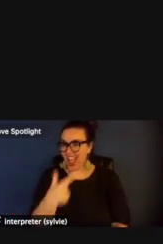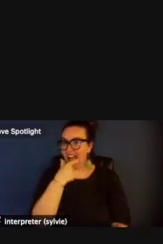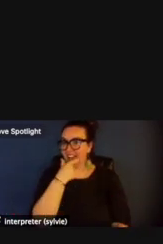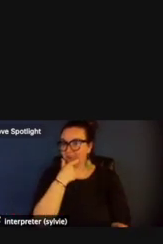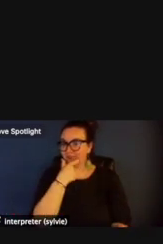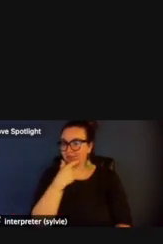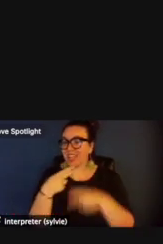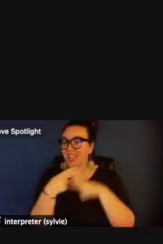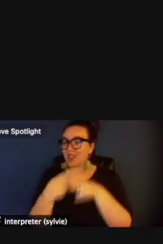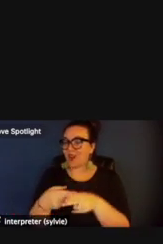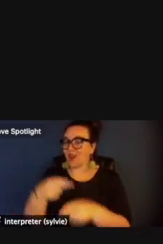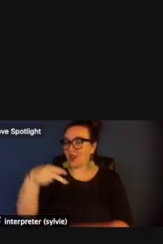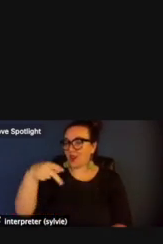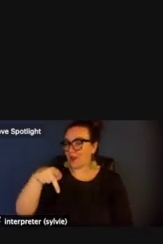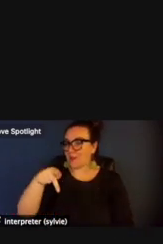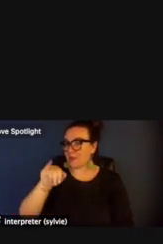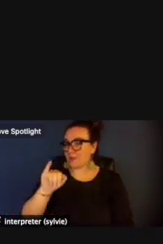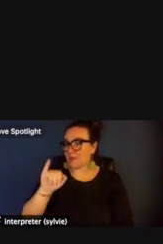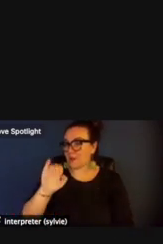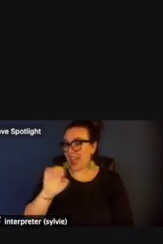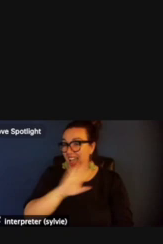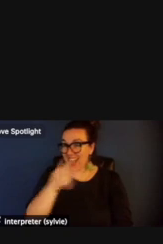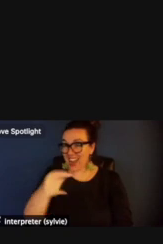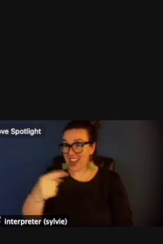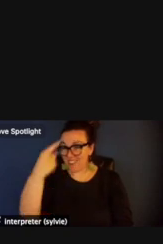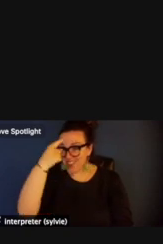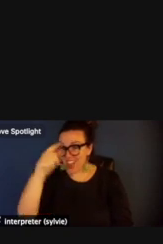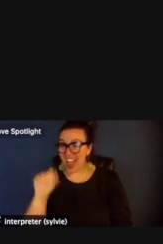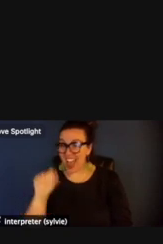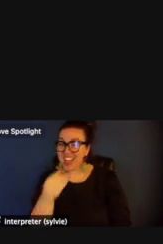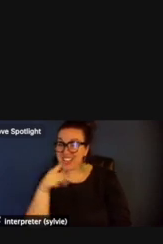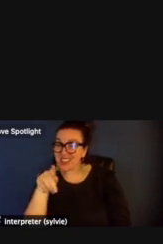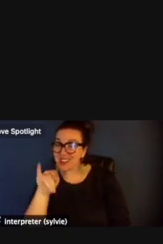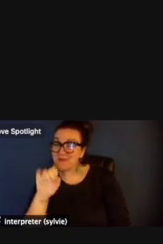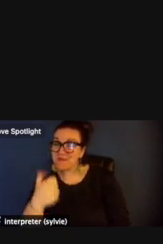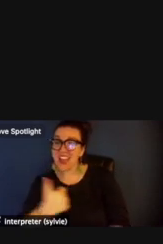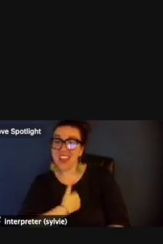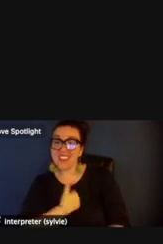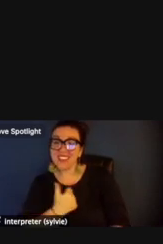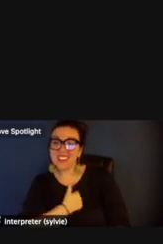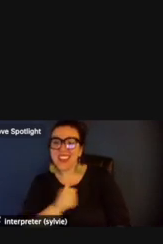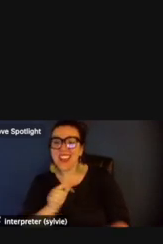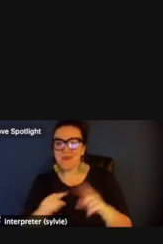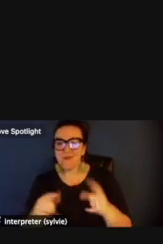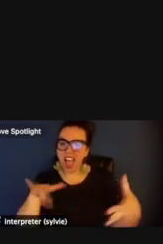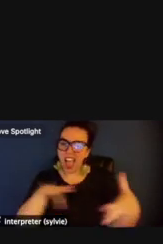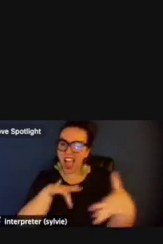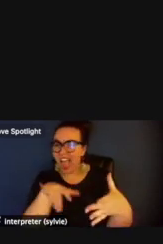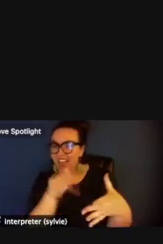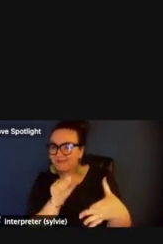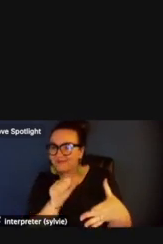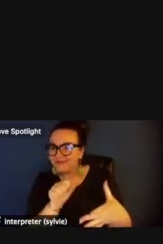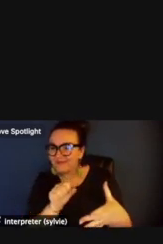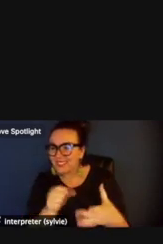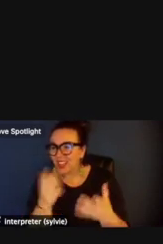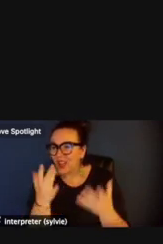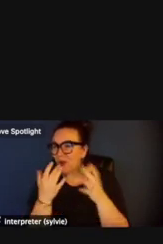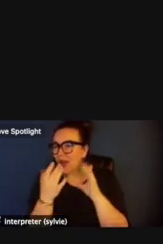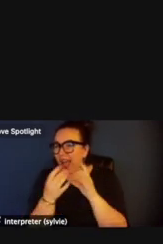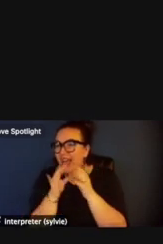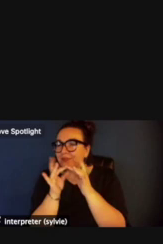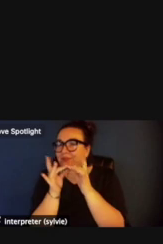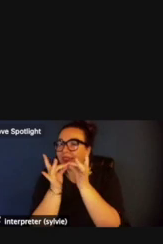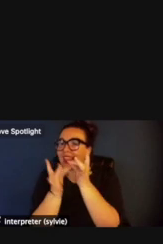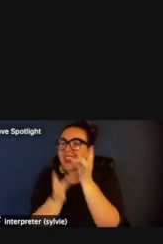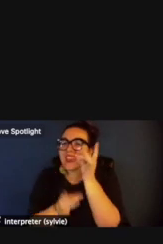pie. And I never thought I could eat a pie by myself, but I did. Because whoa. The crust is so thin. It's not